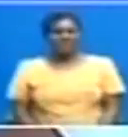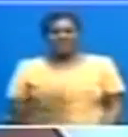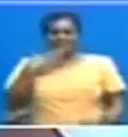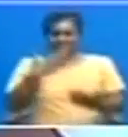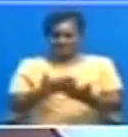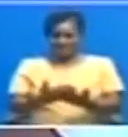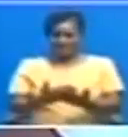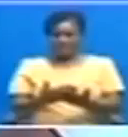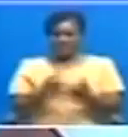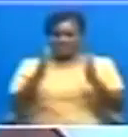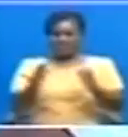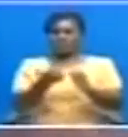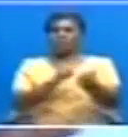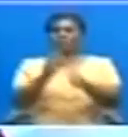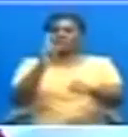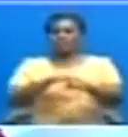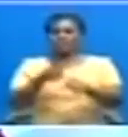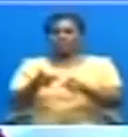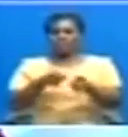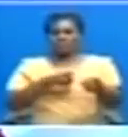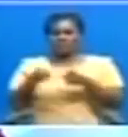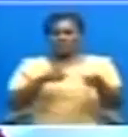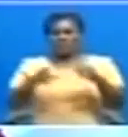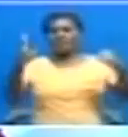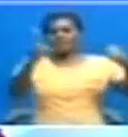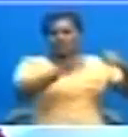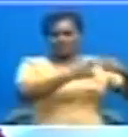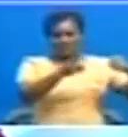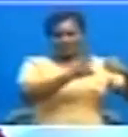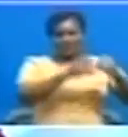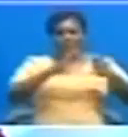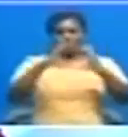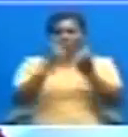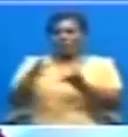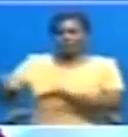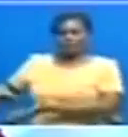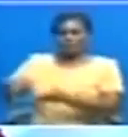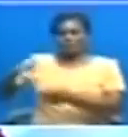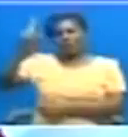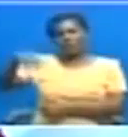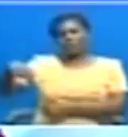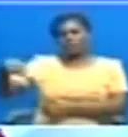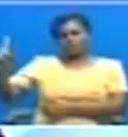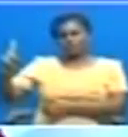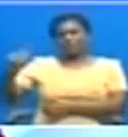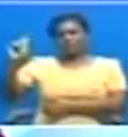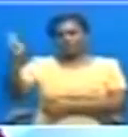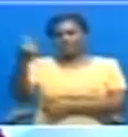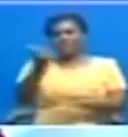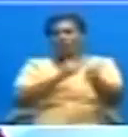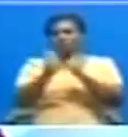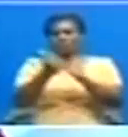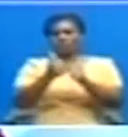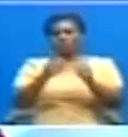Thank you for staying with us. Let's look at sports now. Safari Sevens has reached World Rugby approval, placing the Kenyan tournament